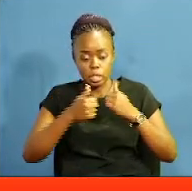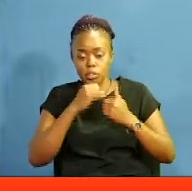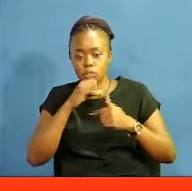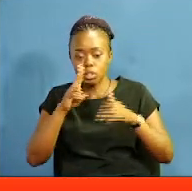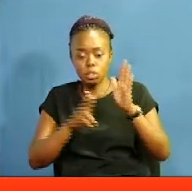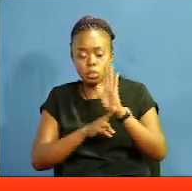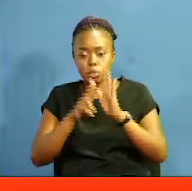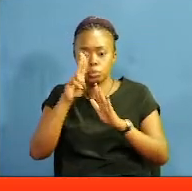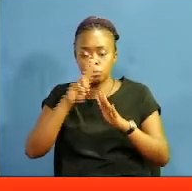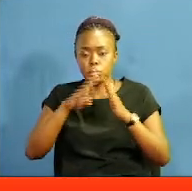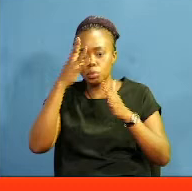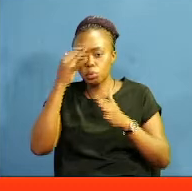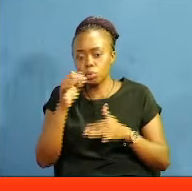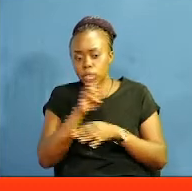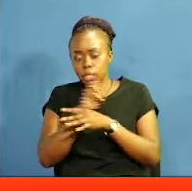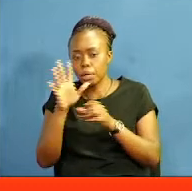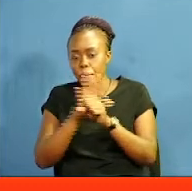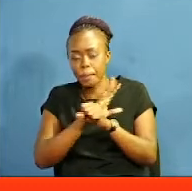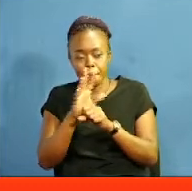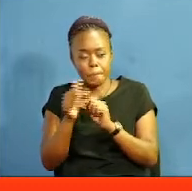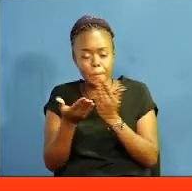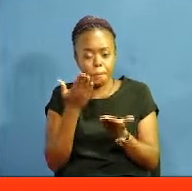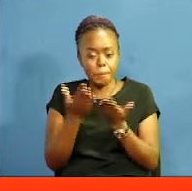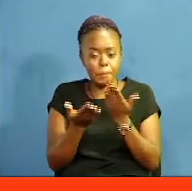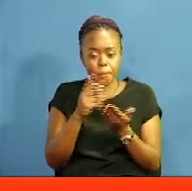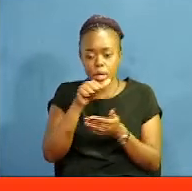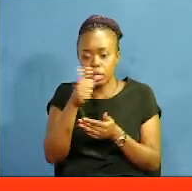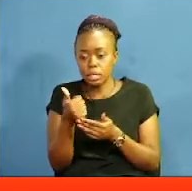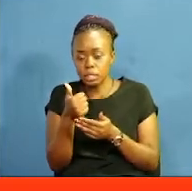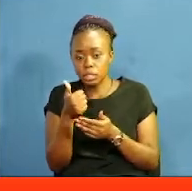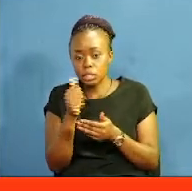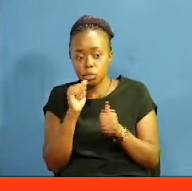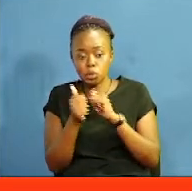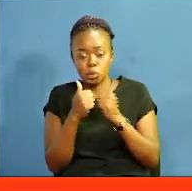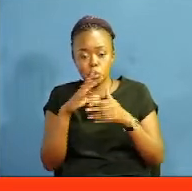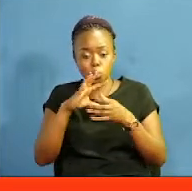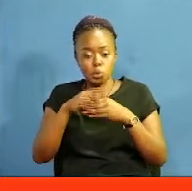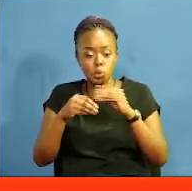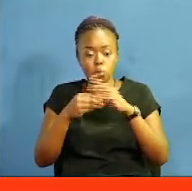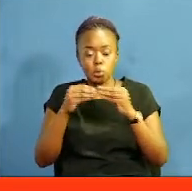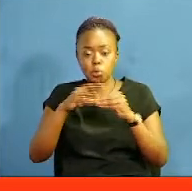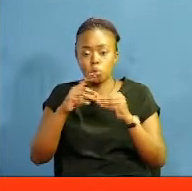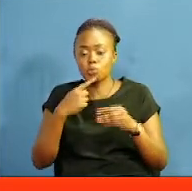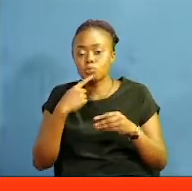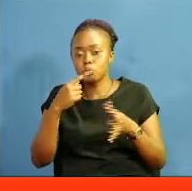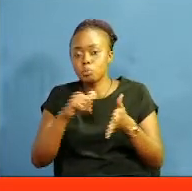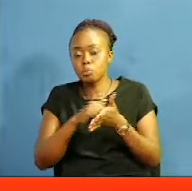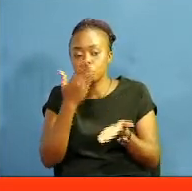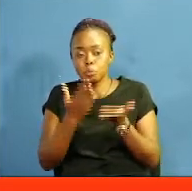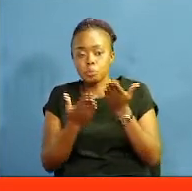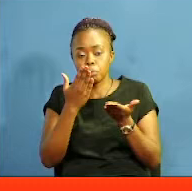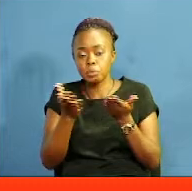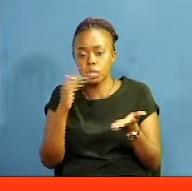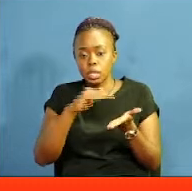this top seat. Yeah. Now, do you foresee maybe other coalitions being formed so that maybe